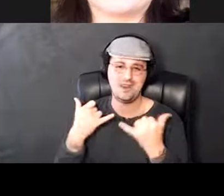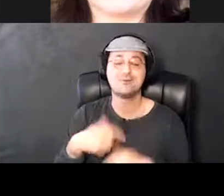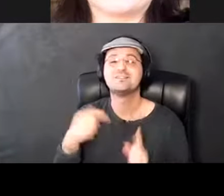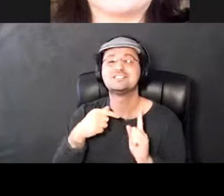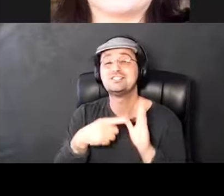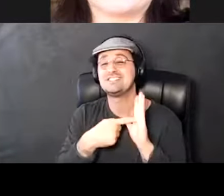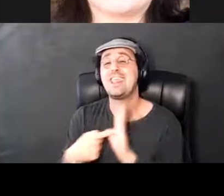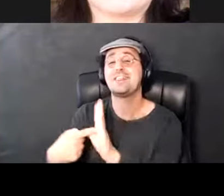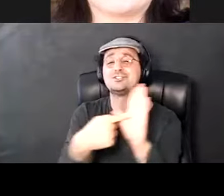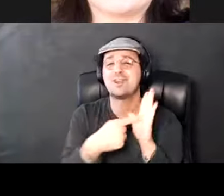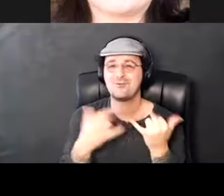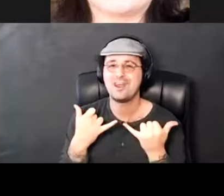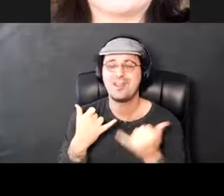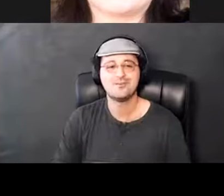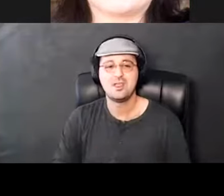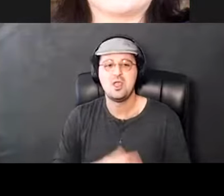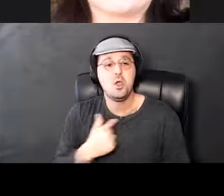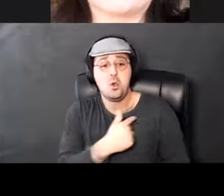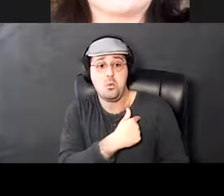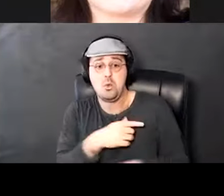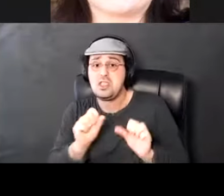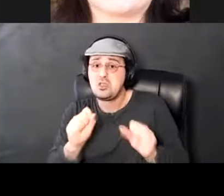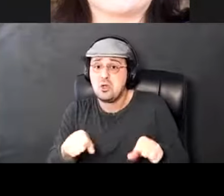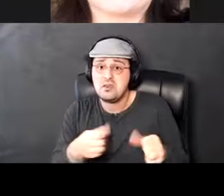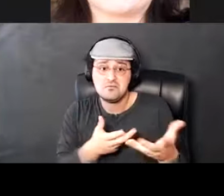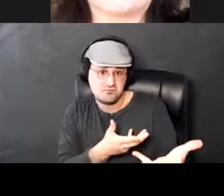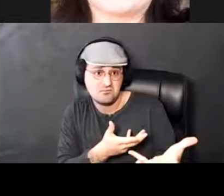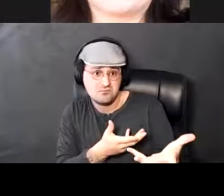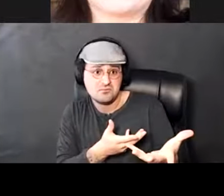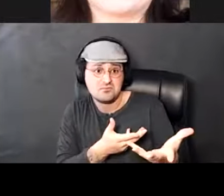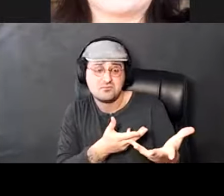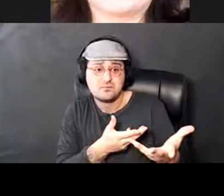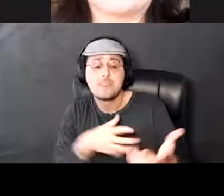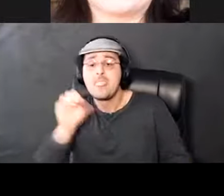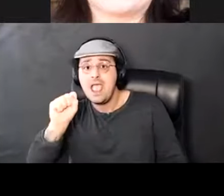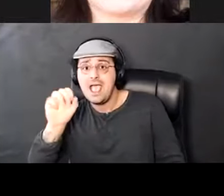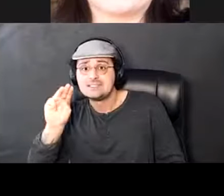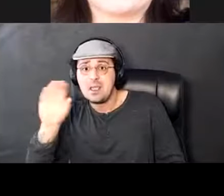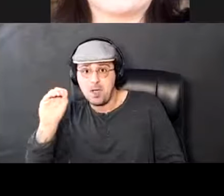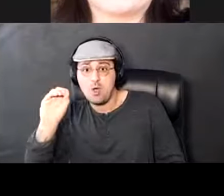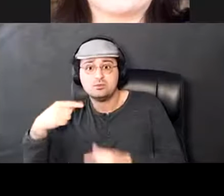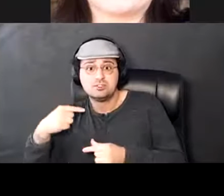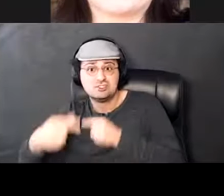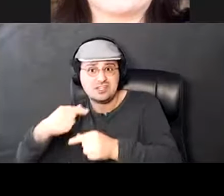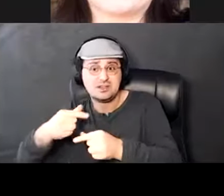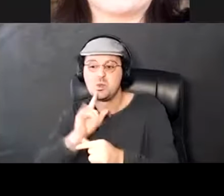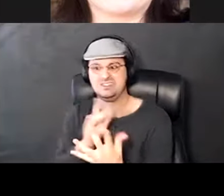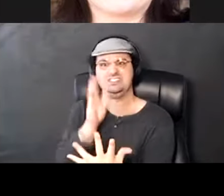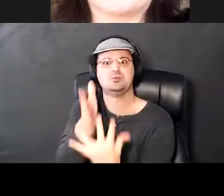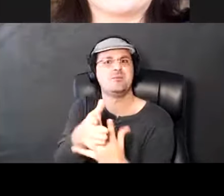that we can knock out this smoothened gene, which then disrupts this entire